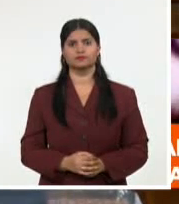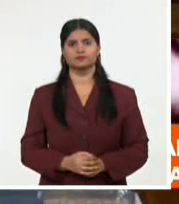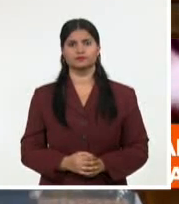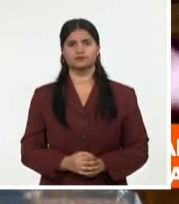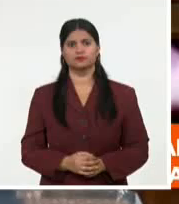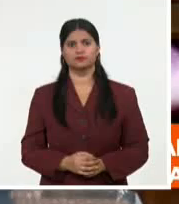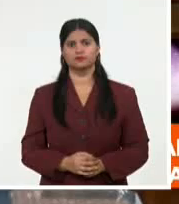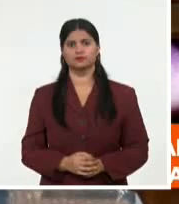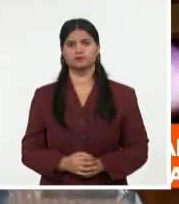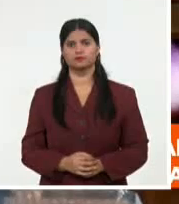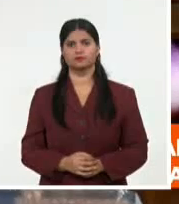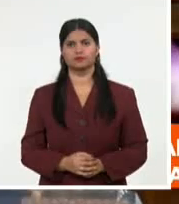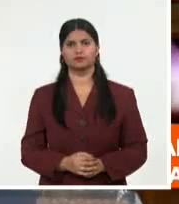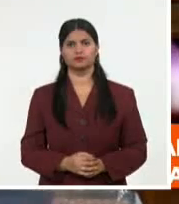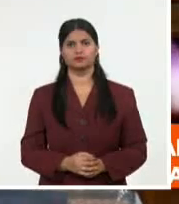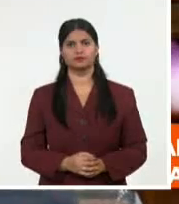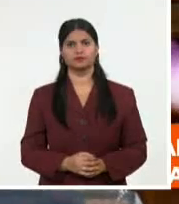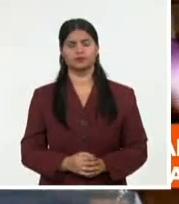our revolution.